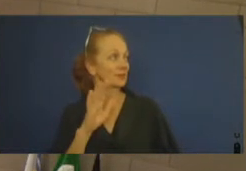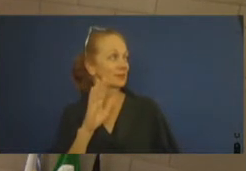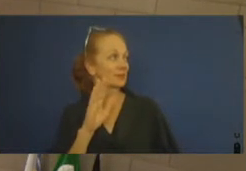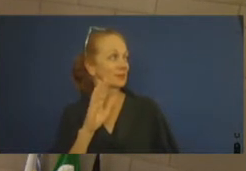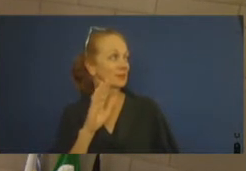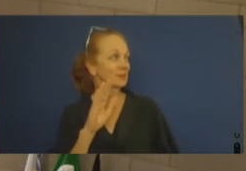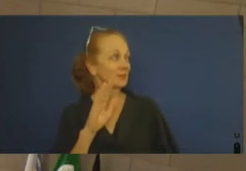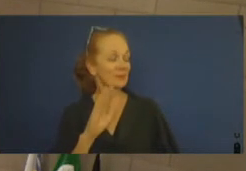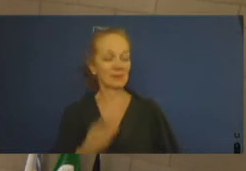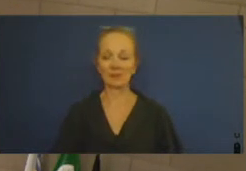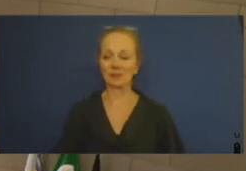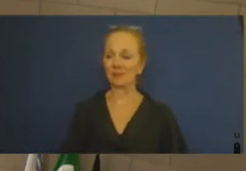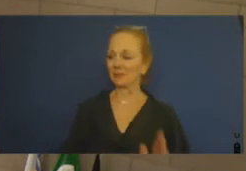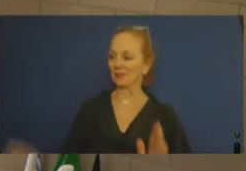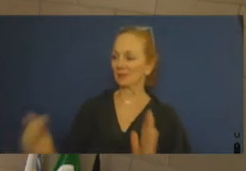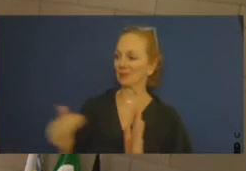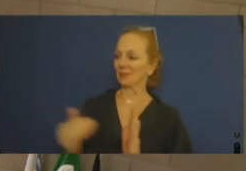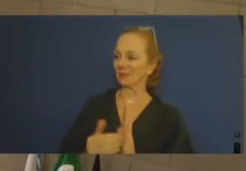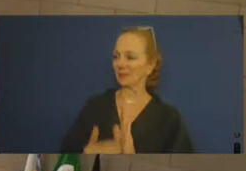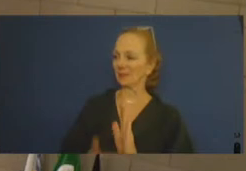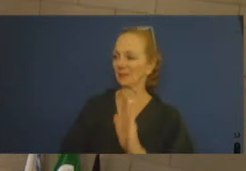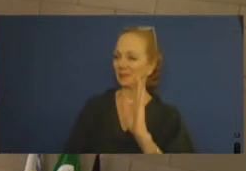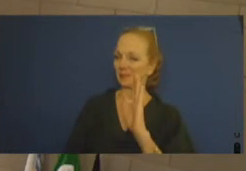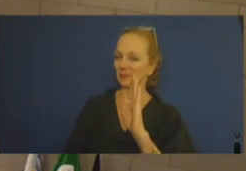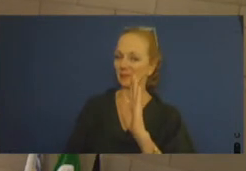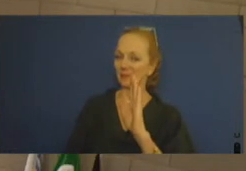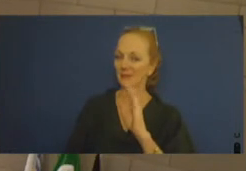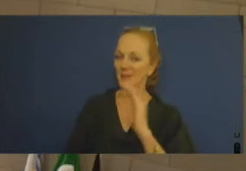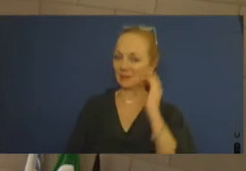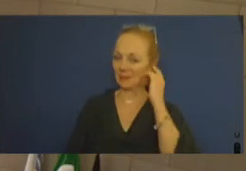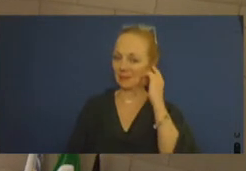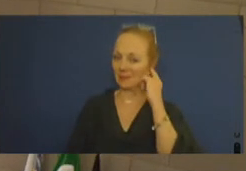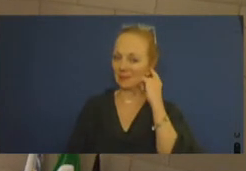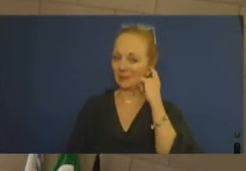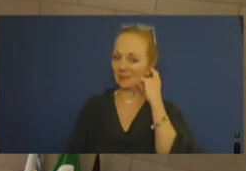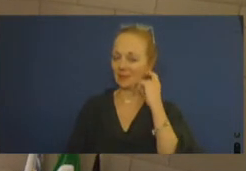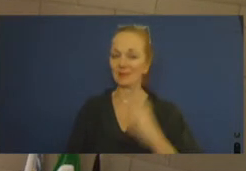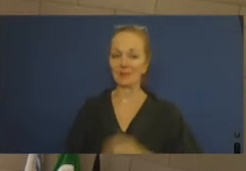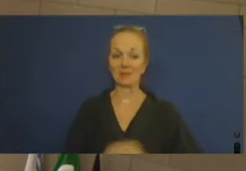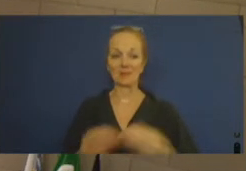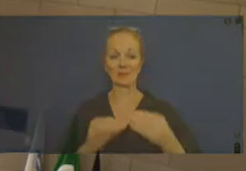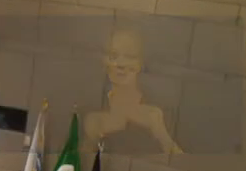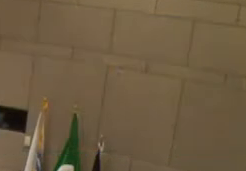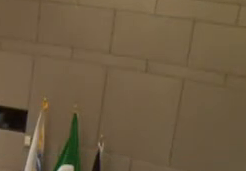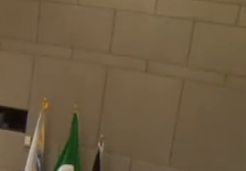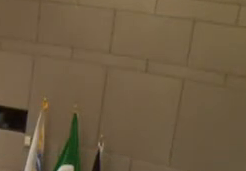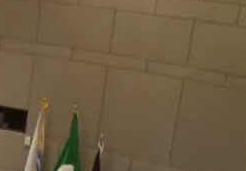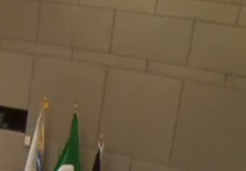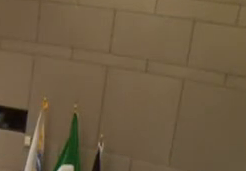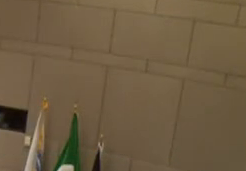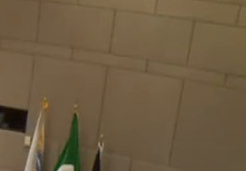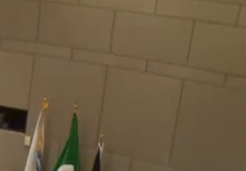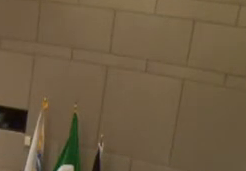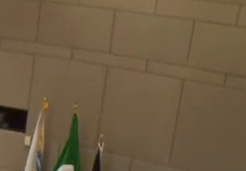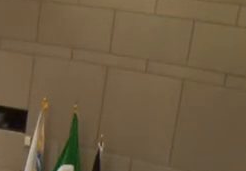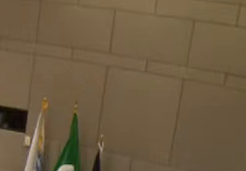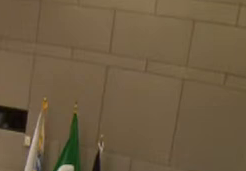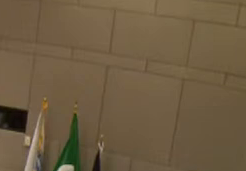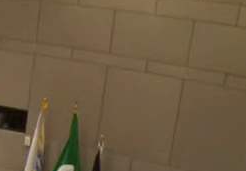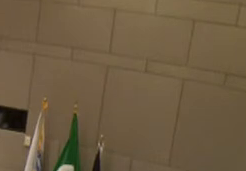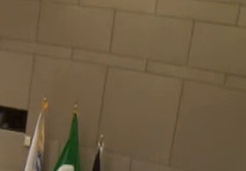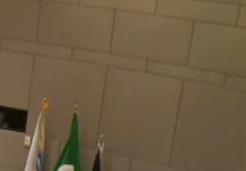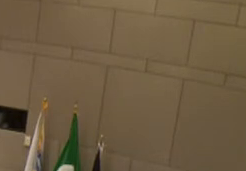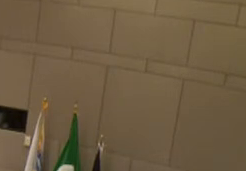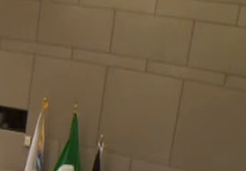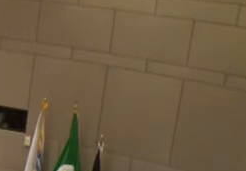Anyone oppose? Thank you, everyone. All right, the next item is item 13, authorizing the manager to negotiate and execute an